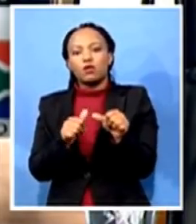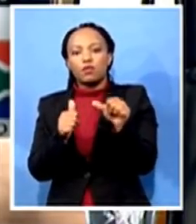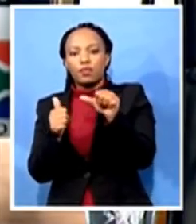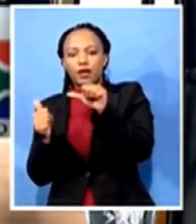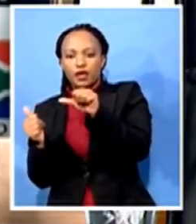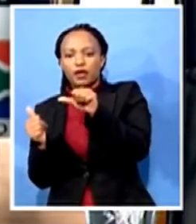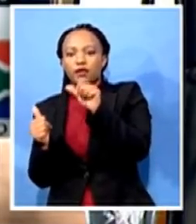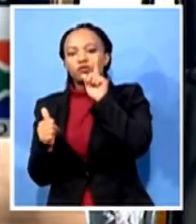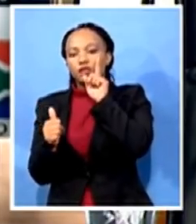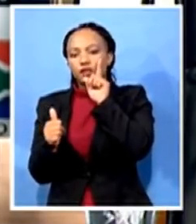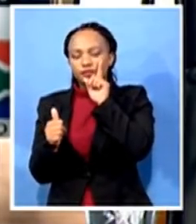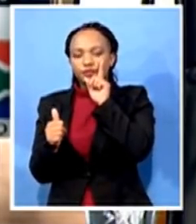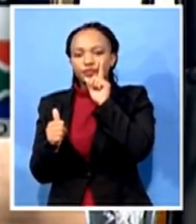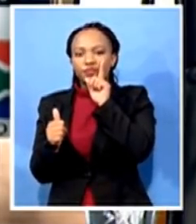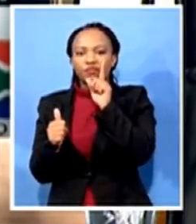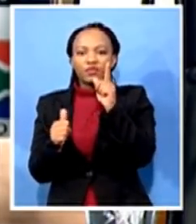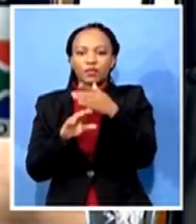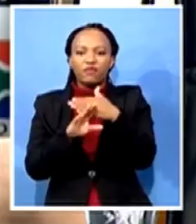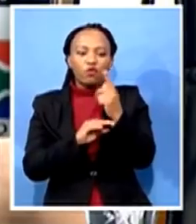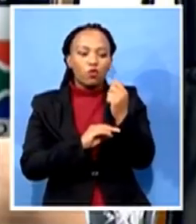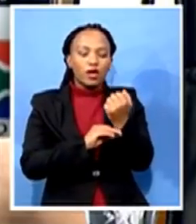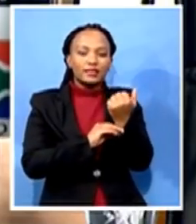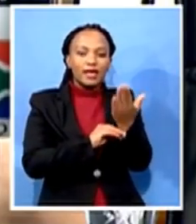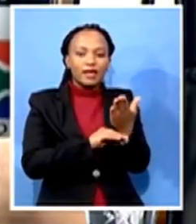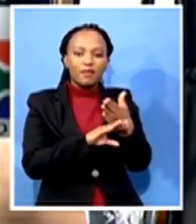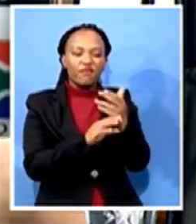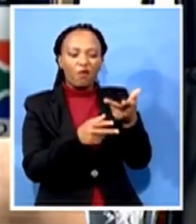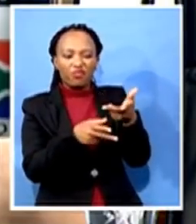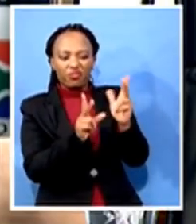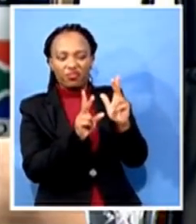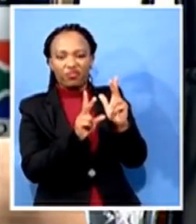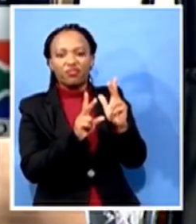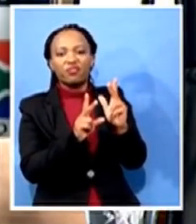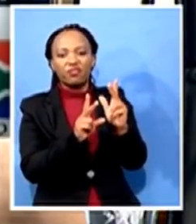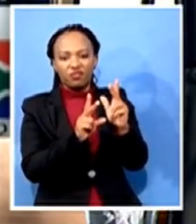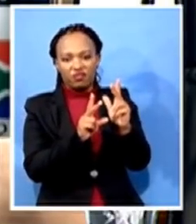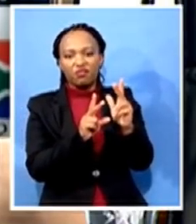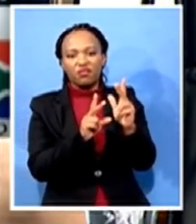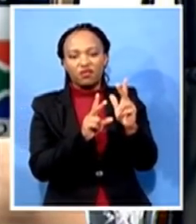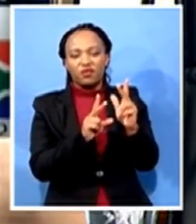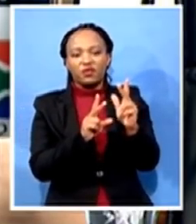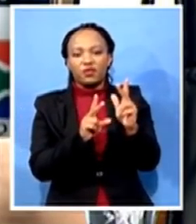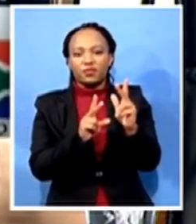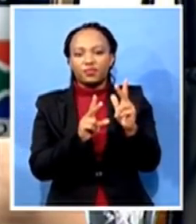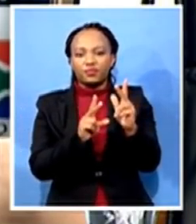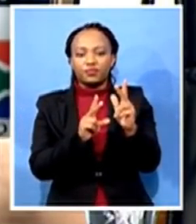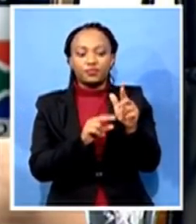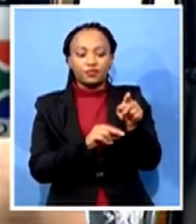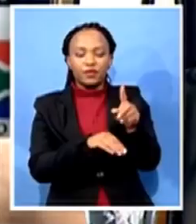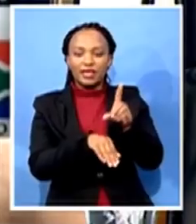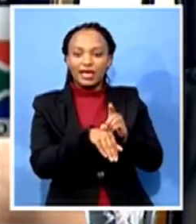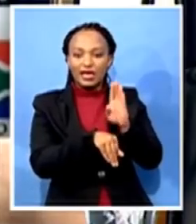was abandoned. Not only that, the database had also